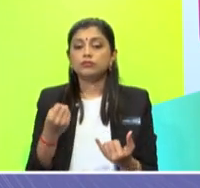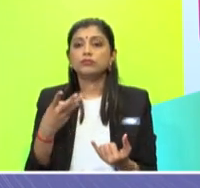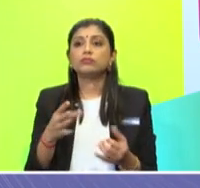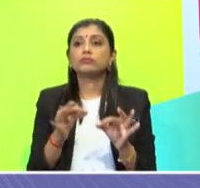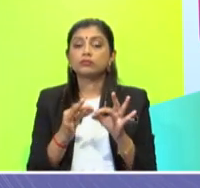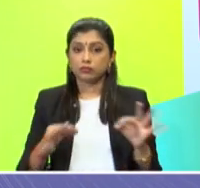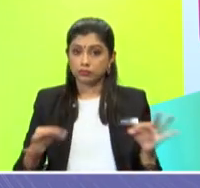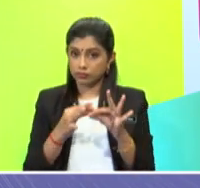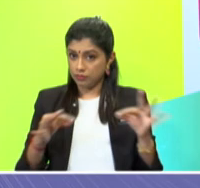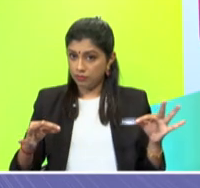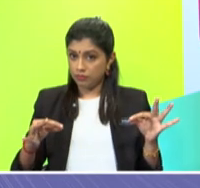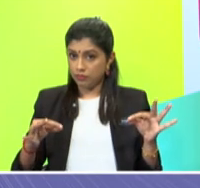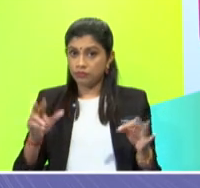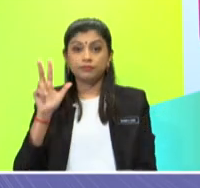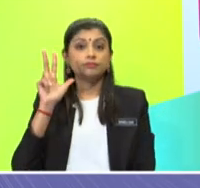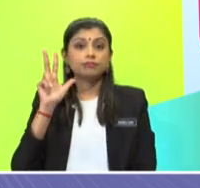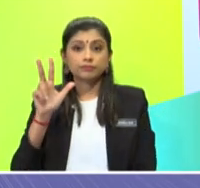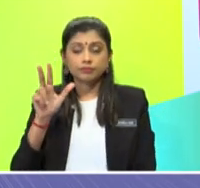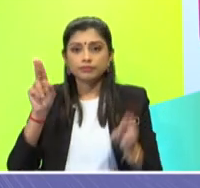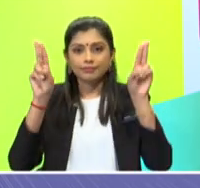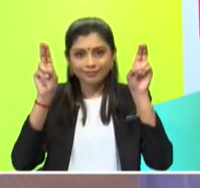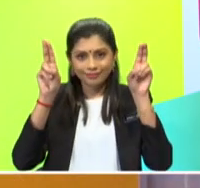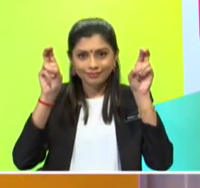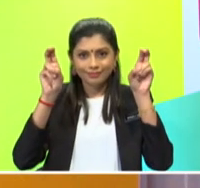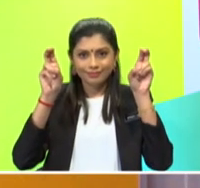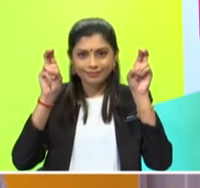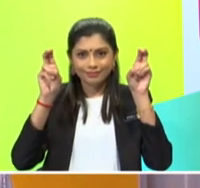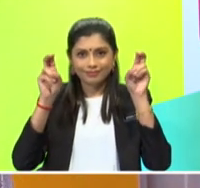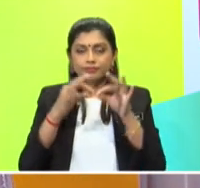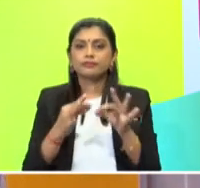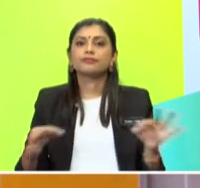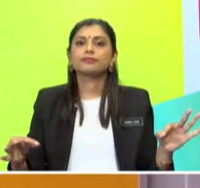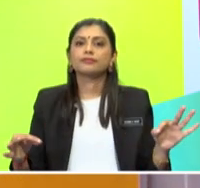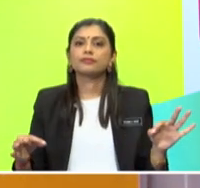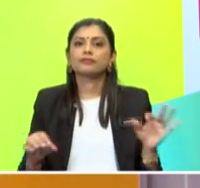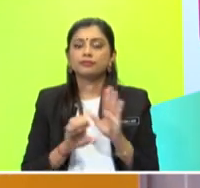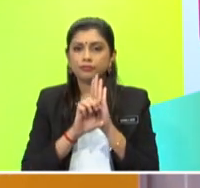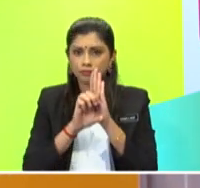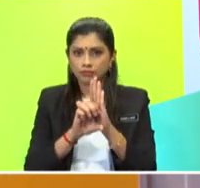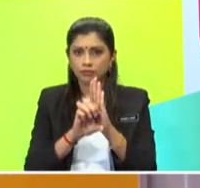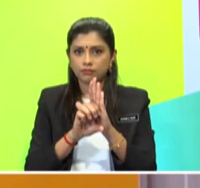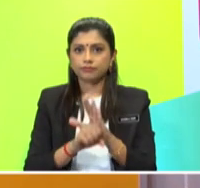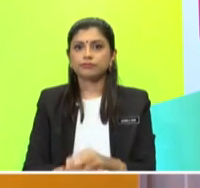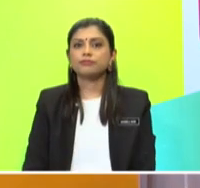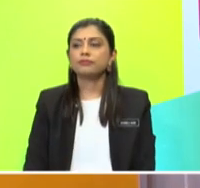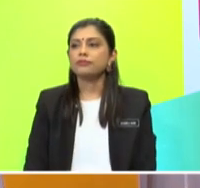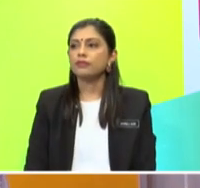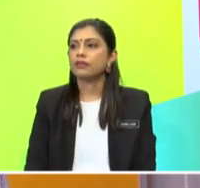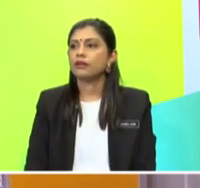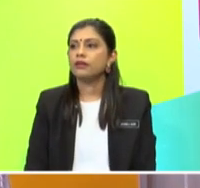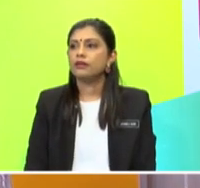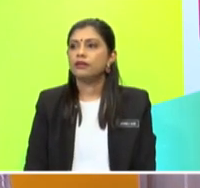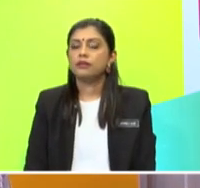Three. Yes. Topic sentence, mm-hmm. example, and example analysis. So yeah. We have two more to go. And what can that be? Now, the